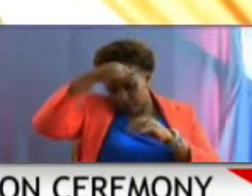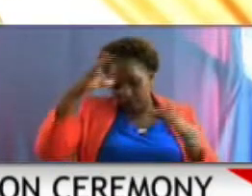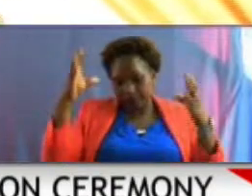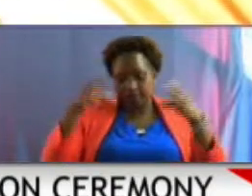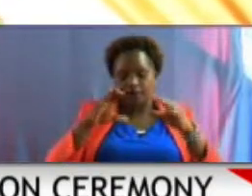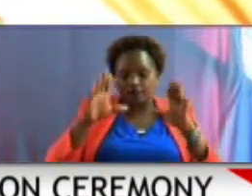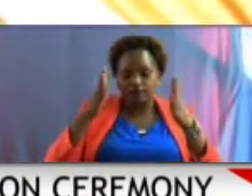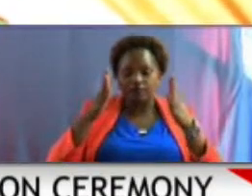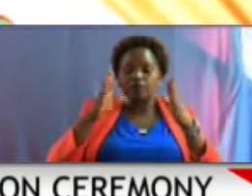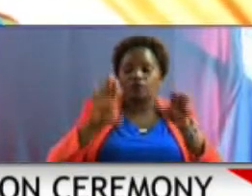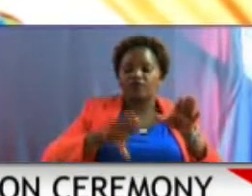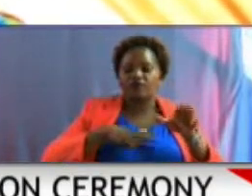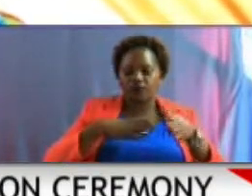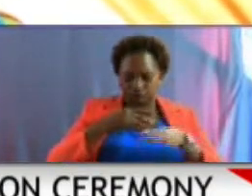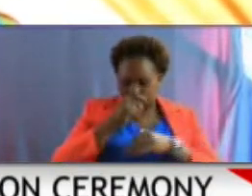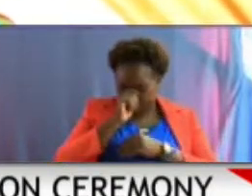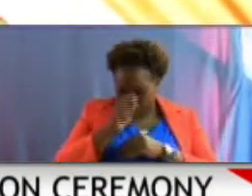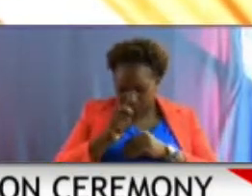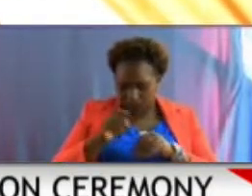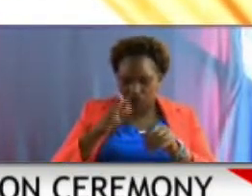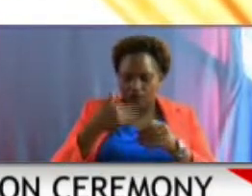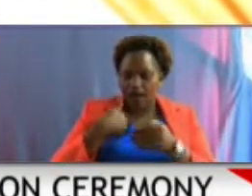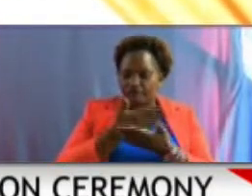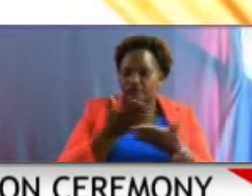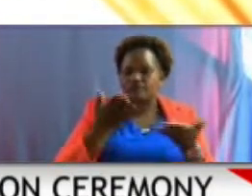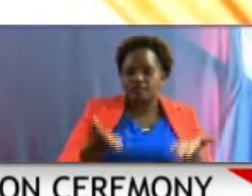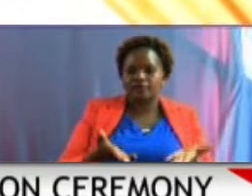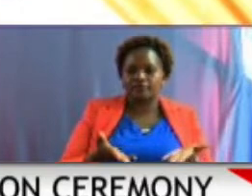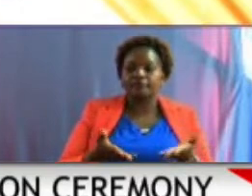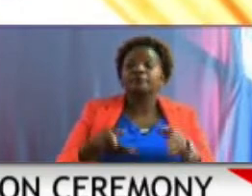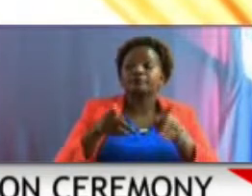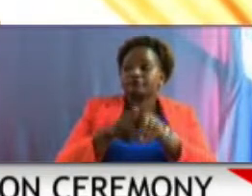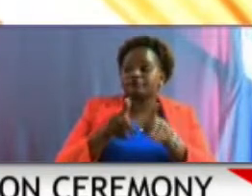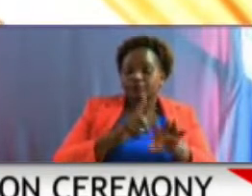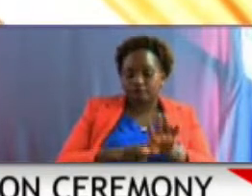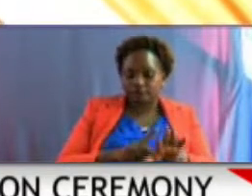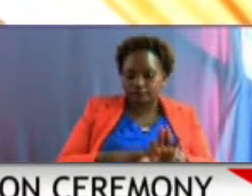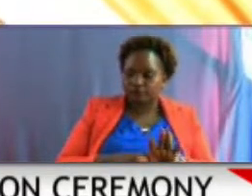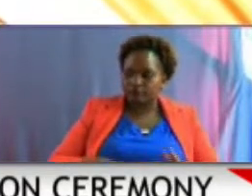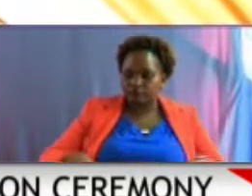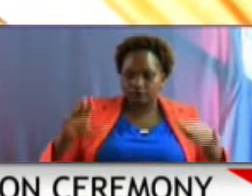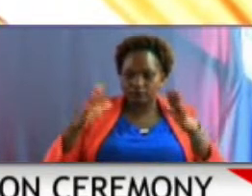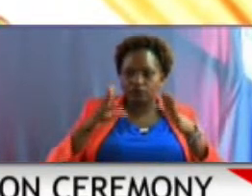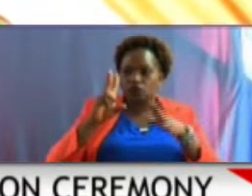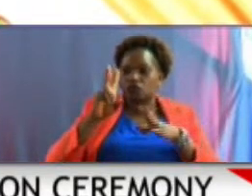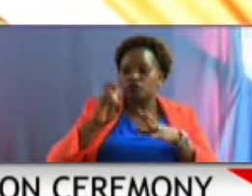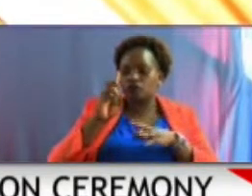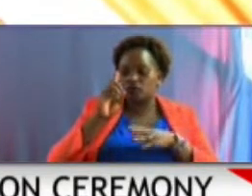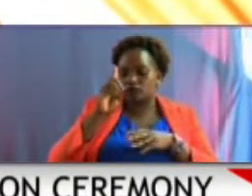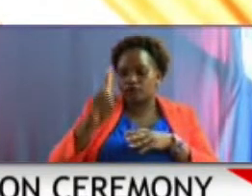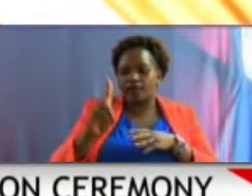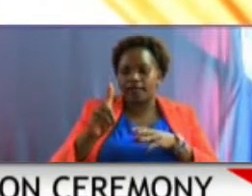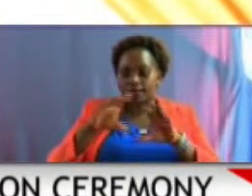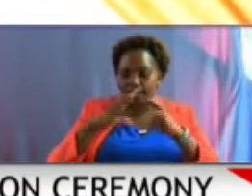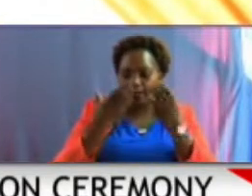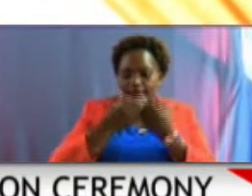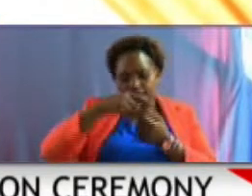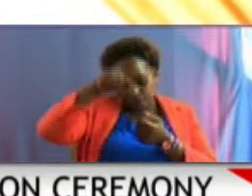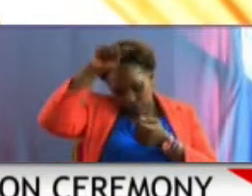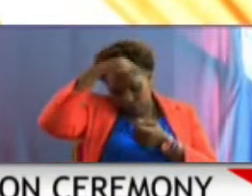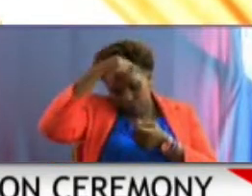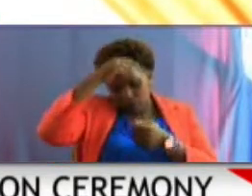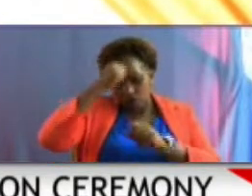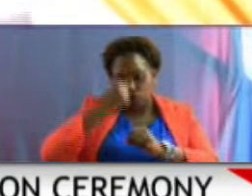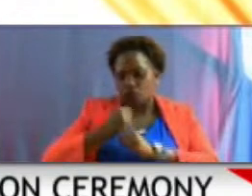honored to have you in our midst. I also want to congratulate the 2021 graduates for a job